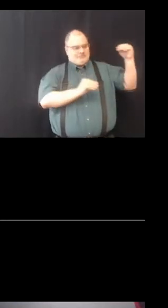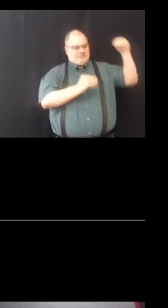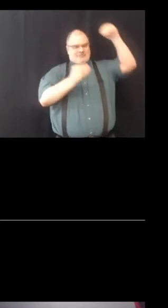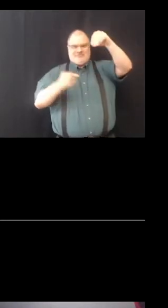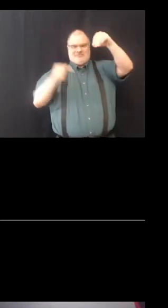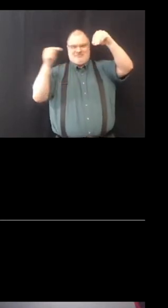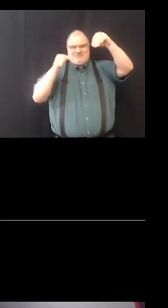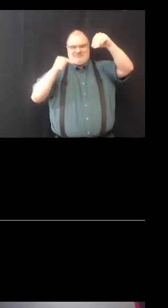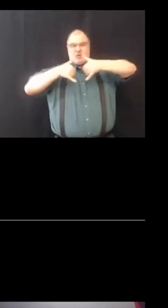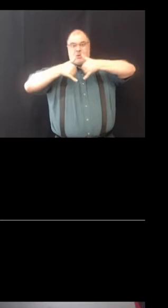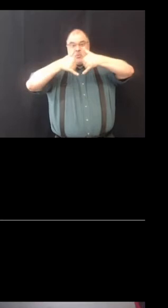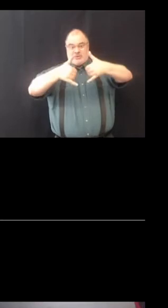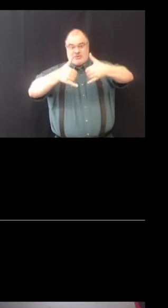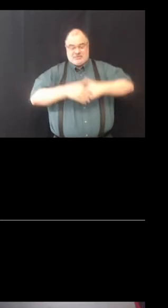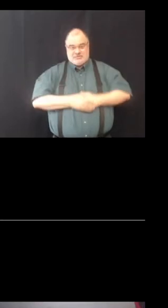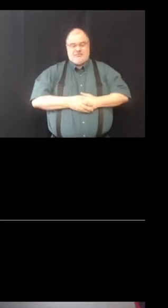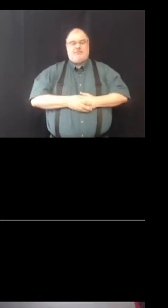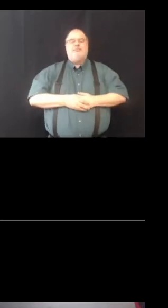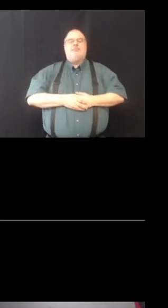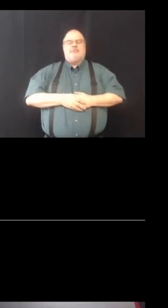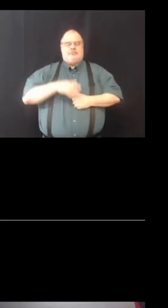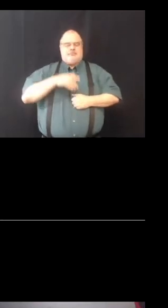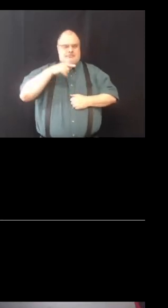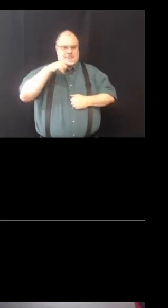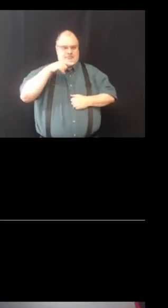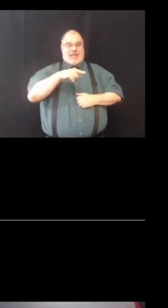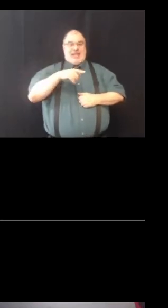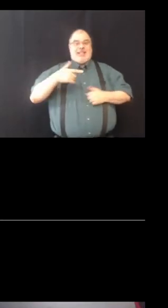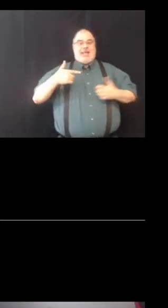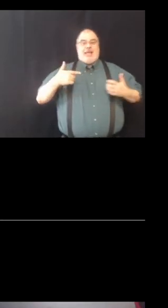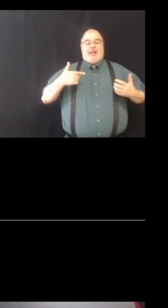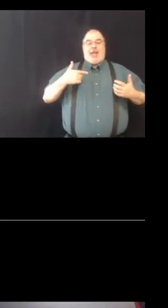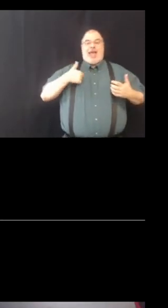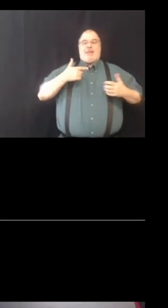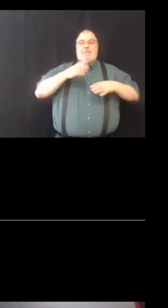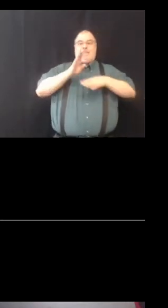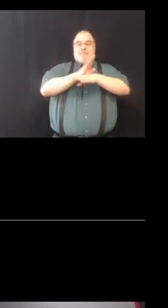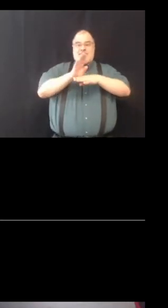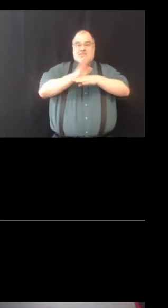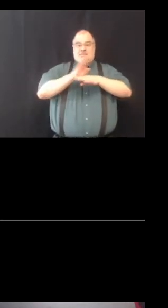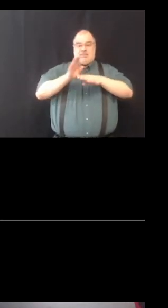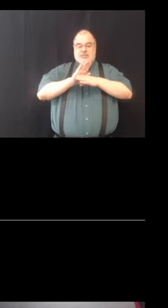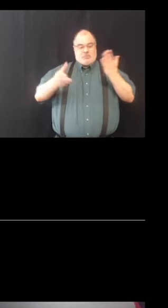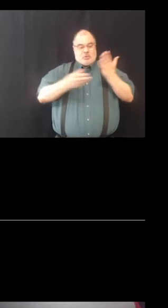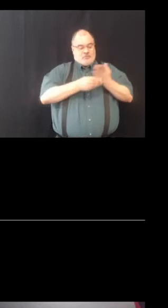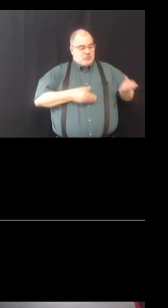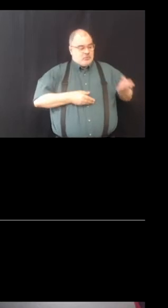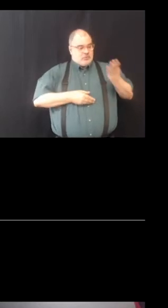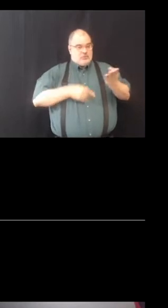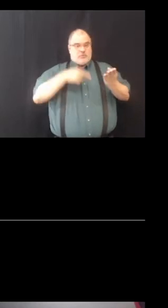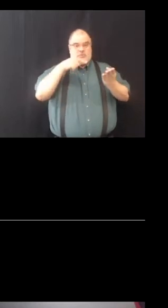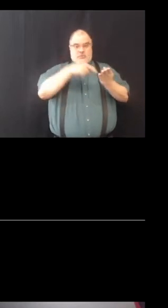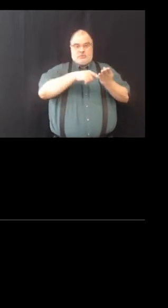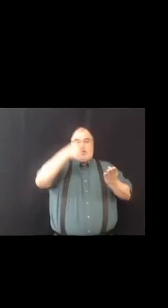is an extremely important program for donating the business portfolios to our guest speakers with